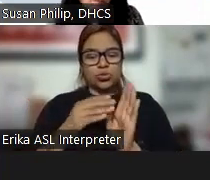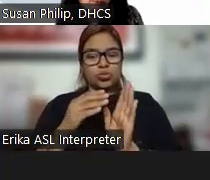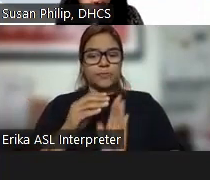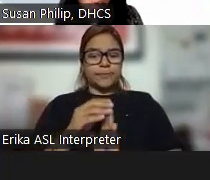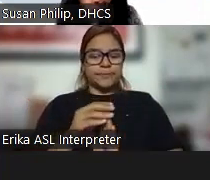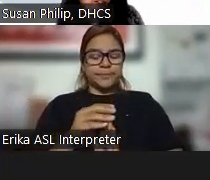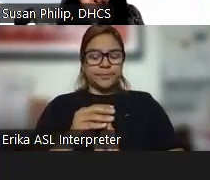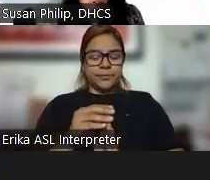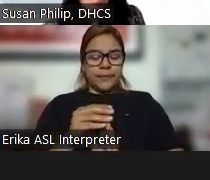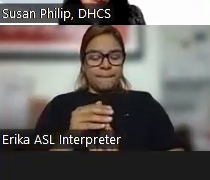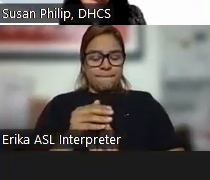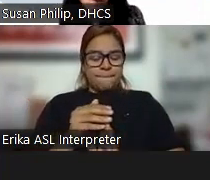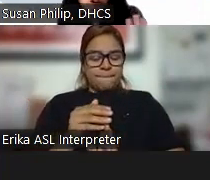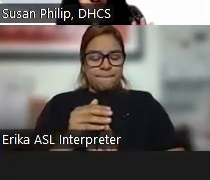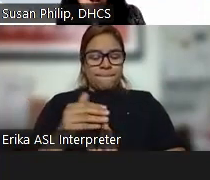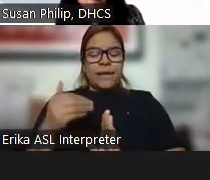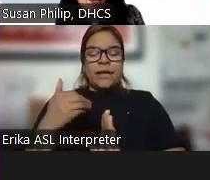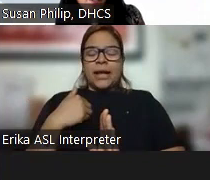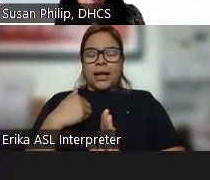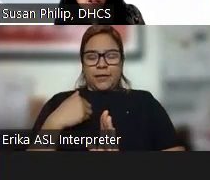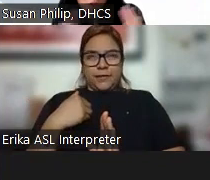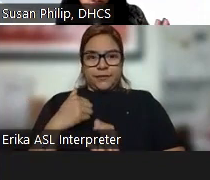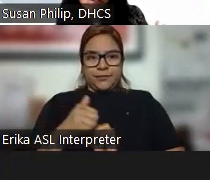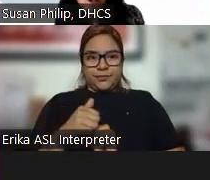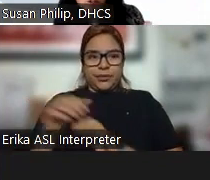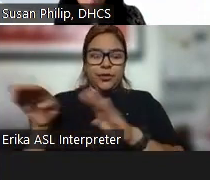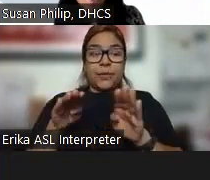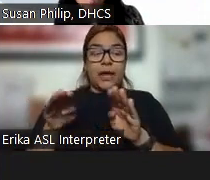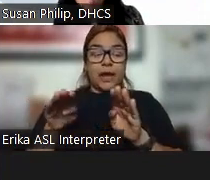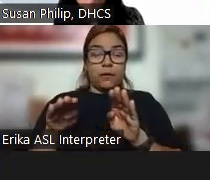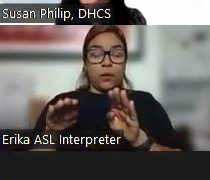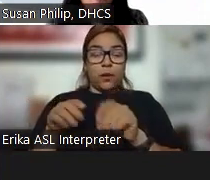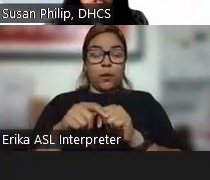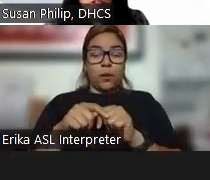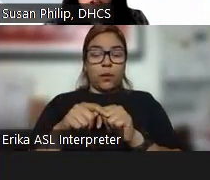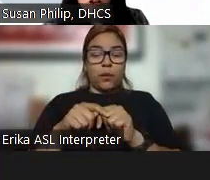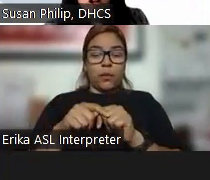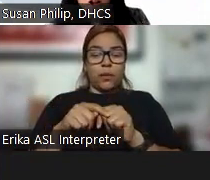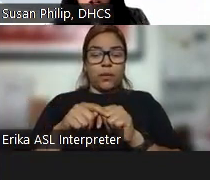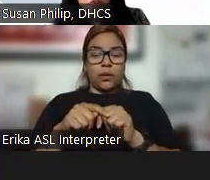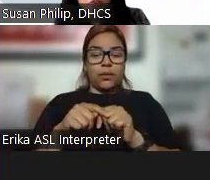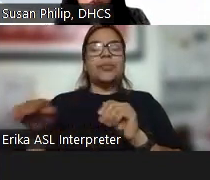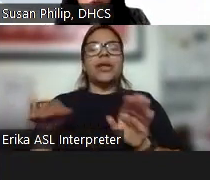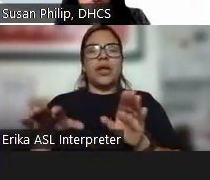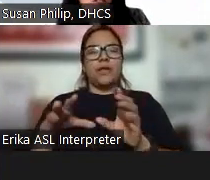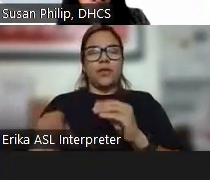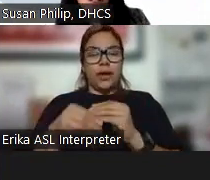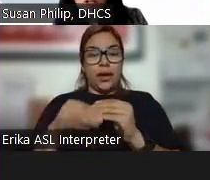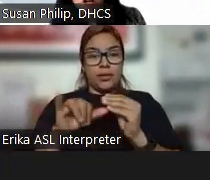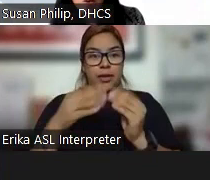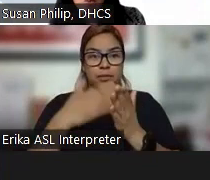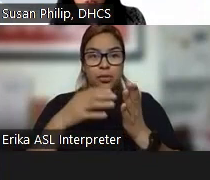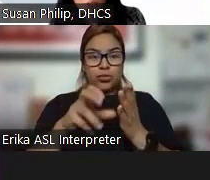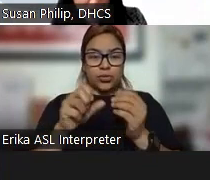our Behavioral Health Connect waiver, and under section 1115. So this